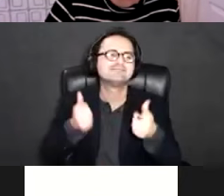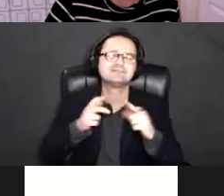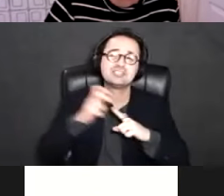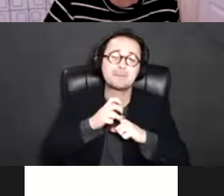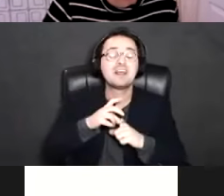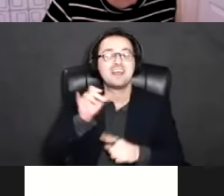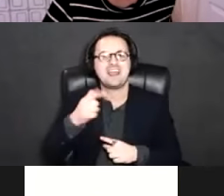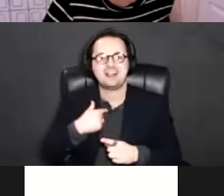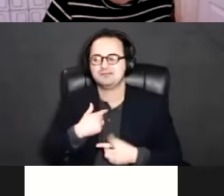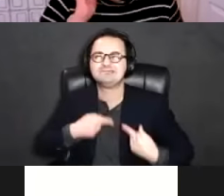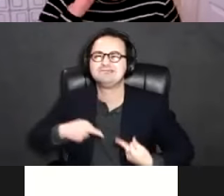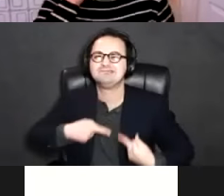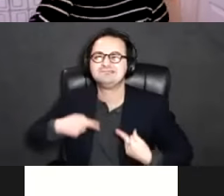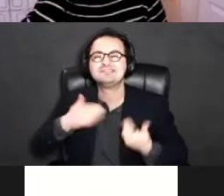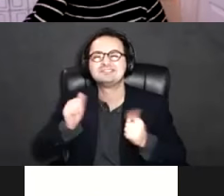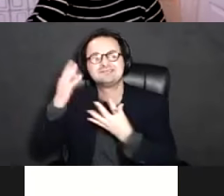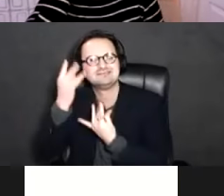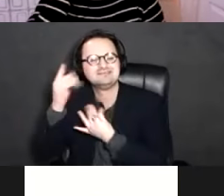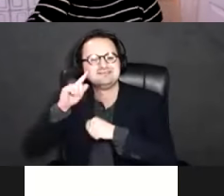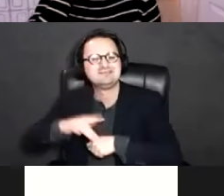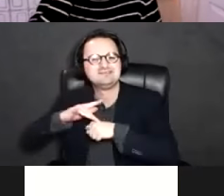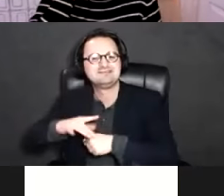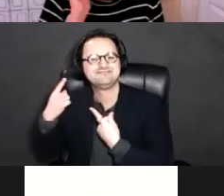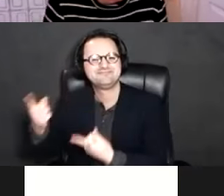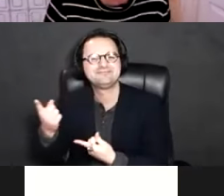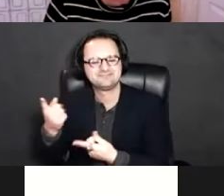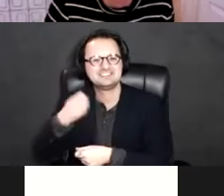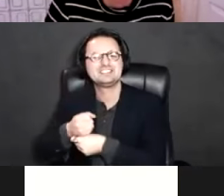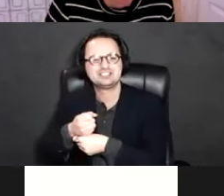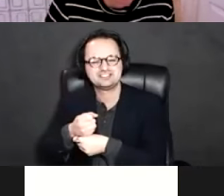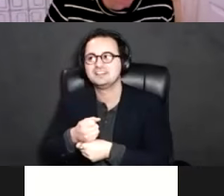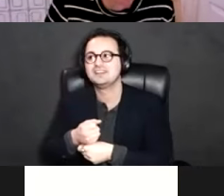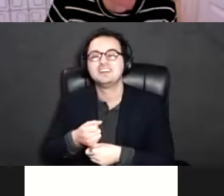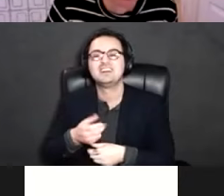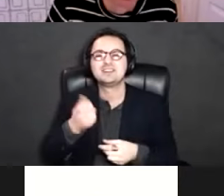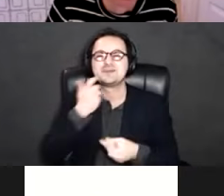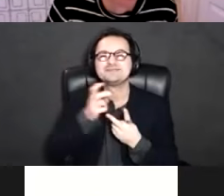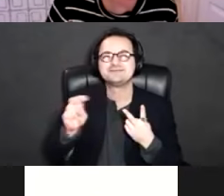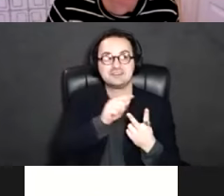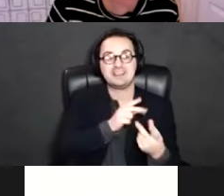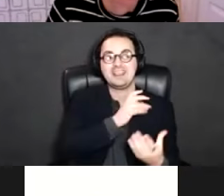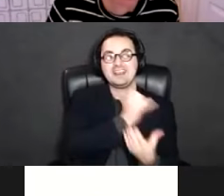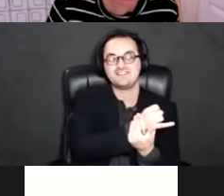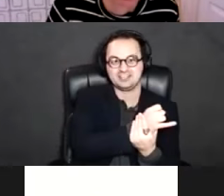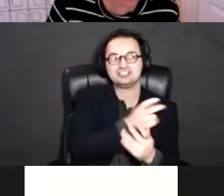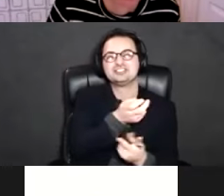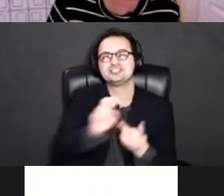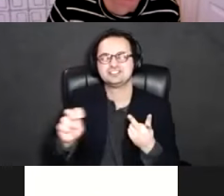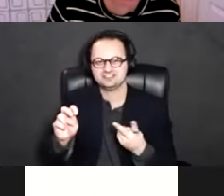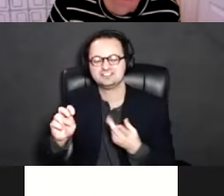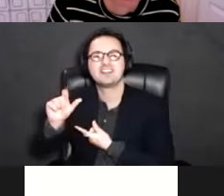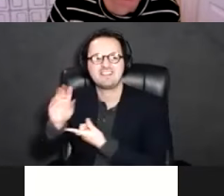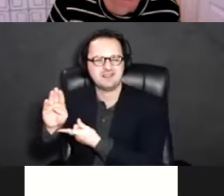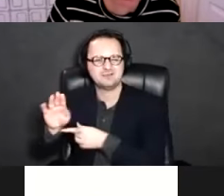I've been grappling with a lot myself over these years since we've switched to doing kind of like interventions being the lab